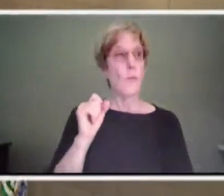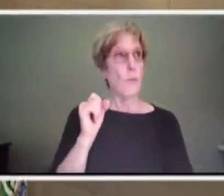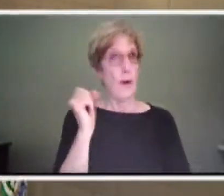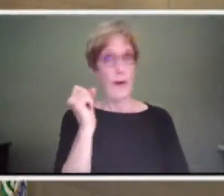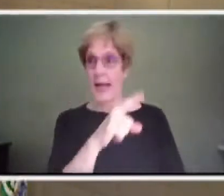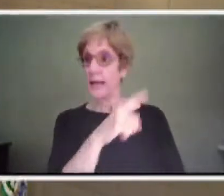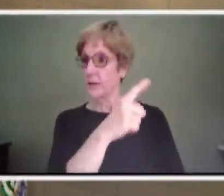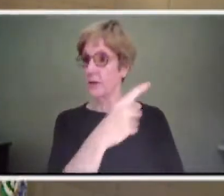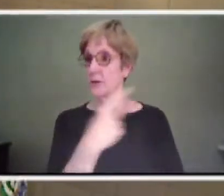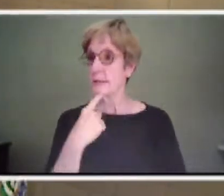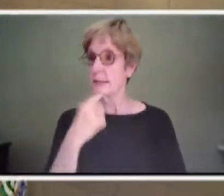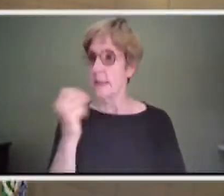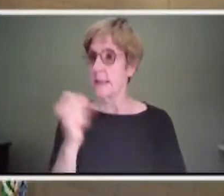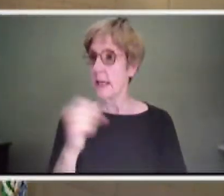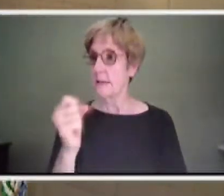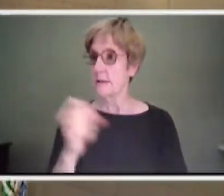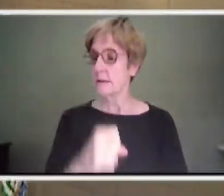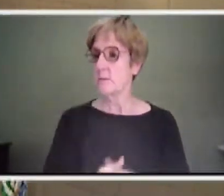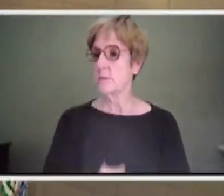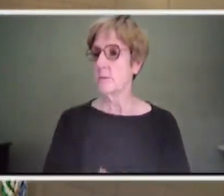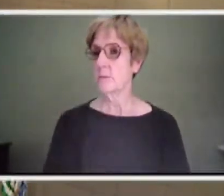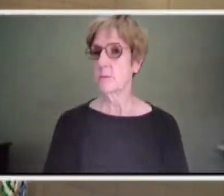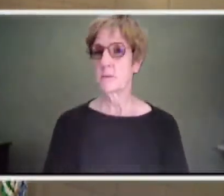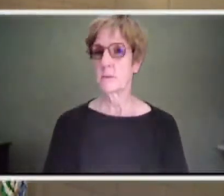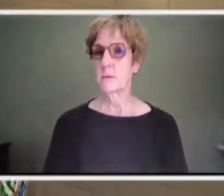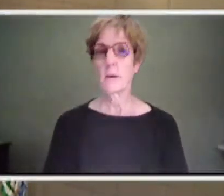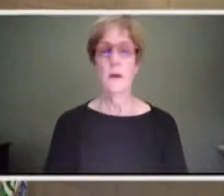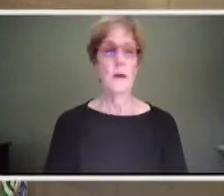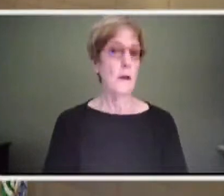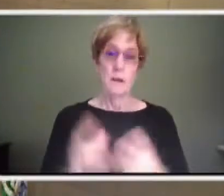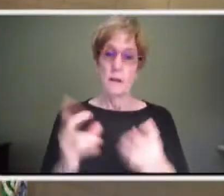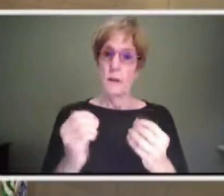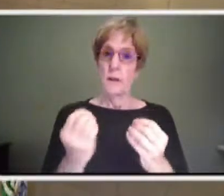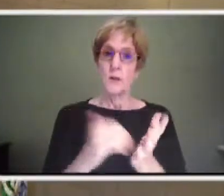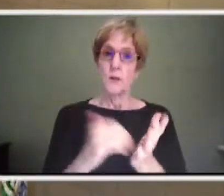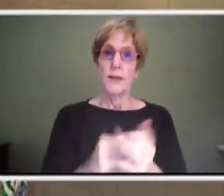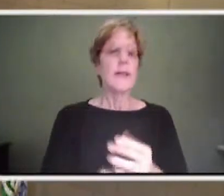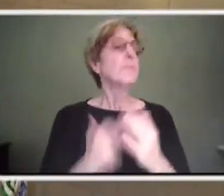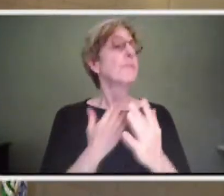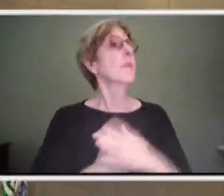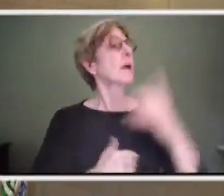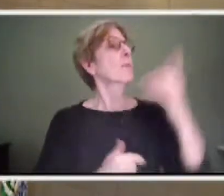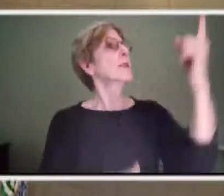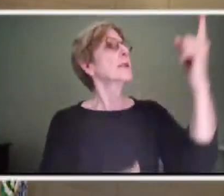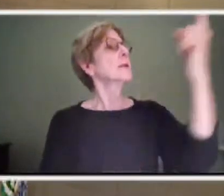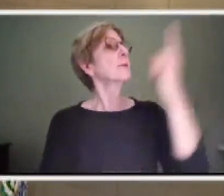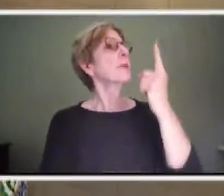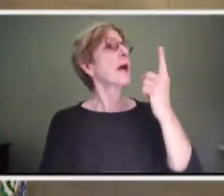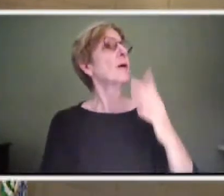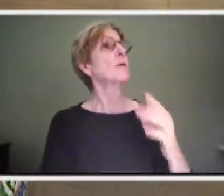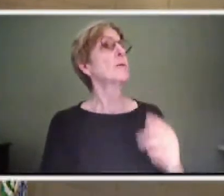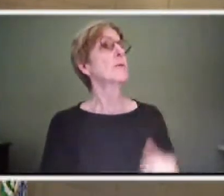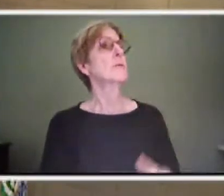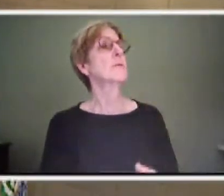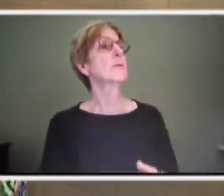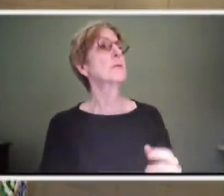yes. Might as well do it again. Come down to, if you're going to respond, please come down to the microphone.